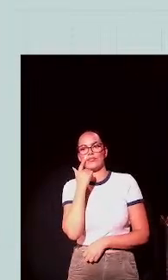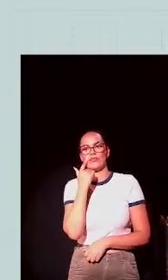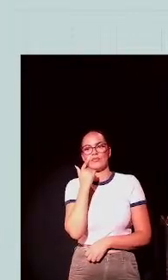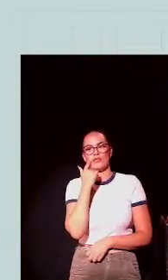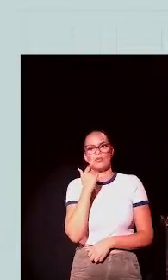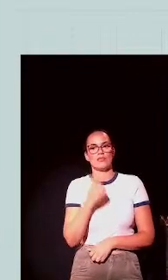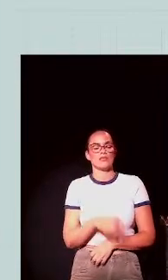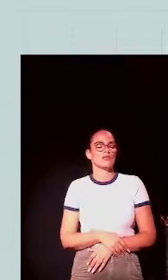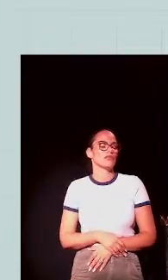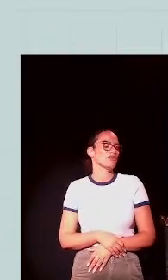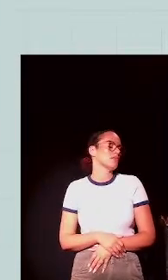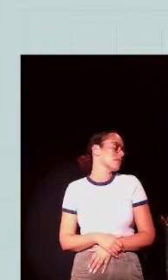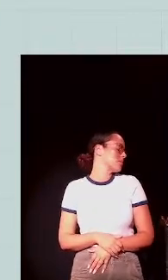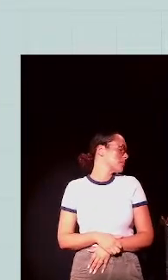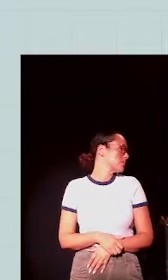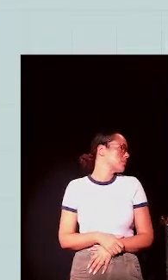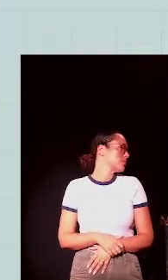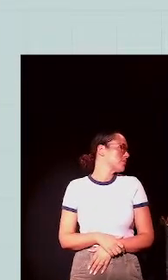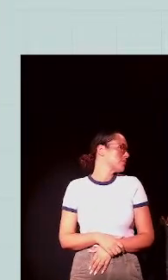here.